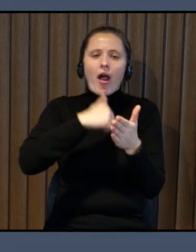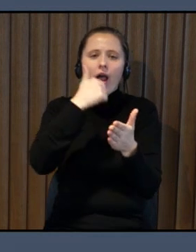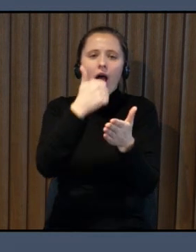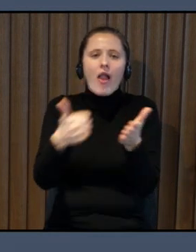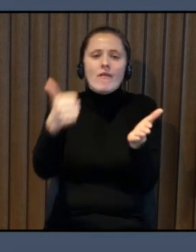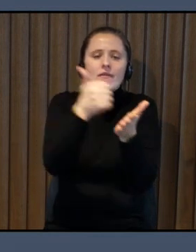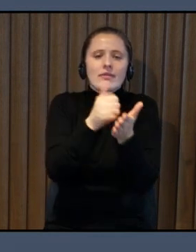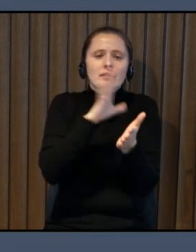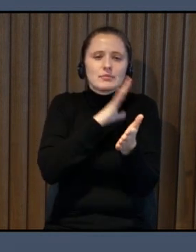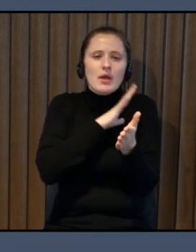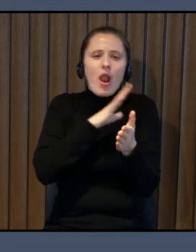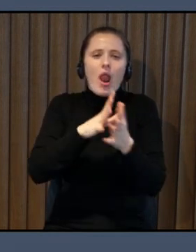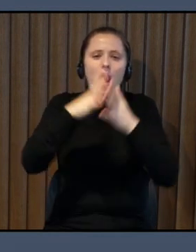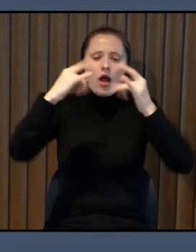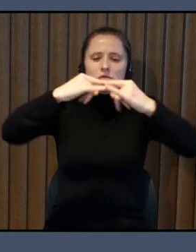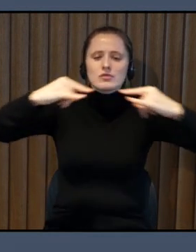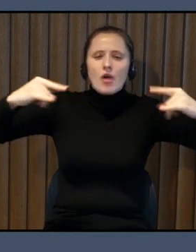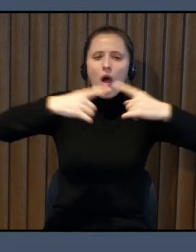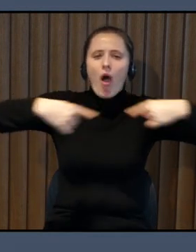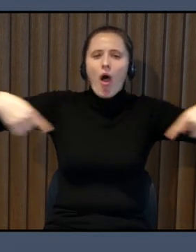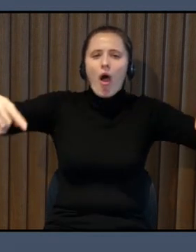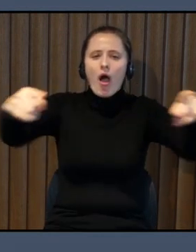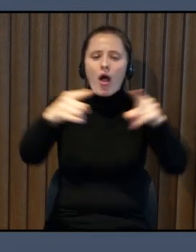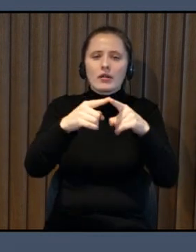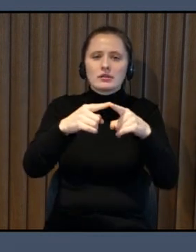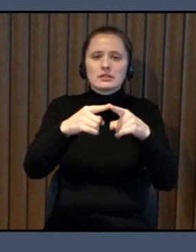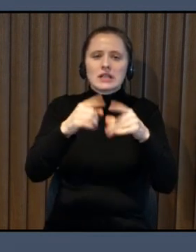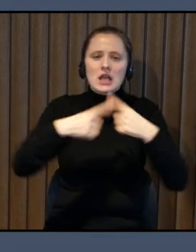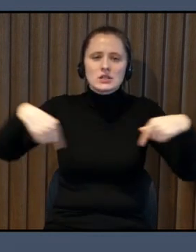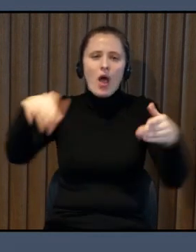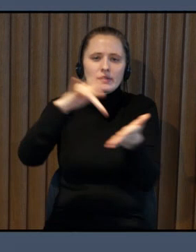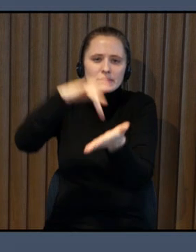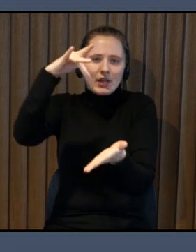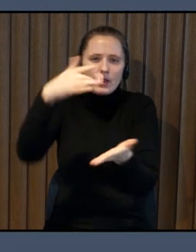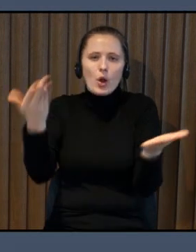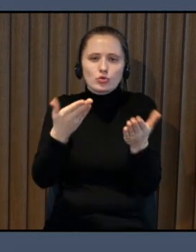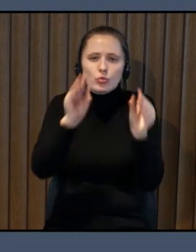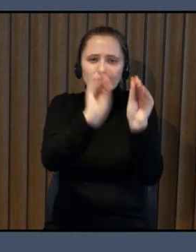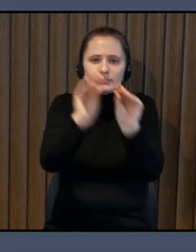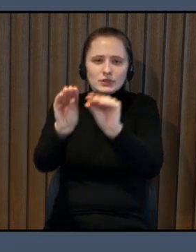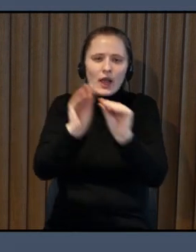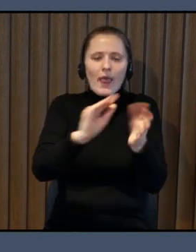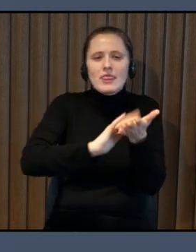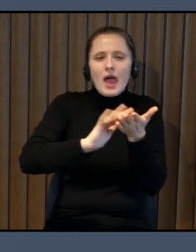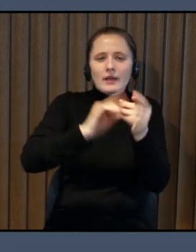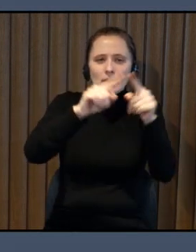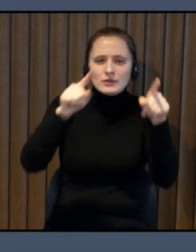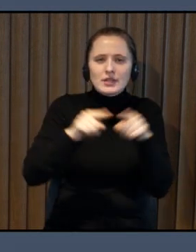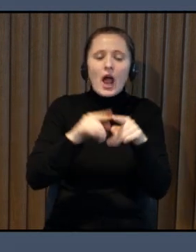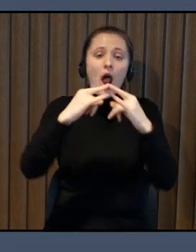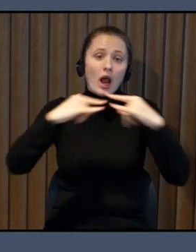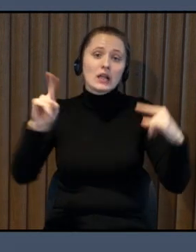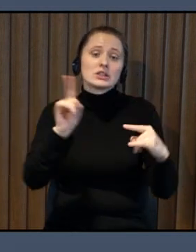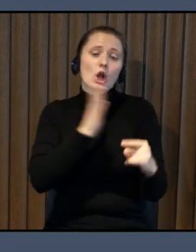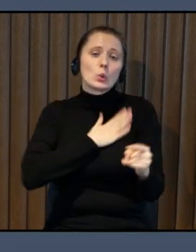Liepāja, the focus was on the image in the center. on the table in the center, and